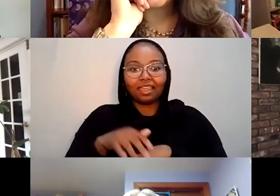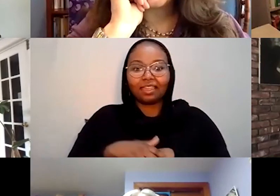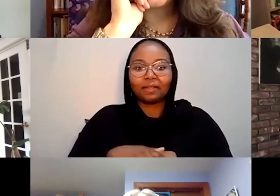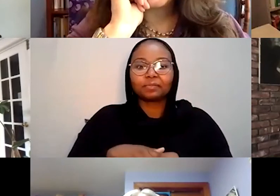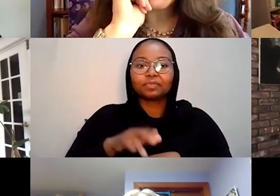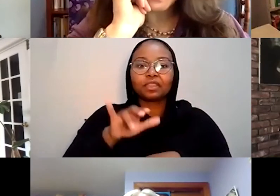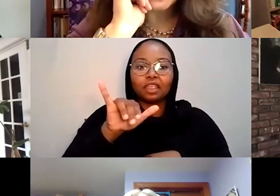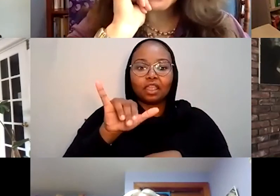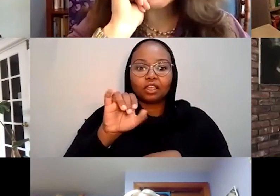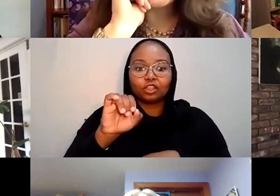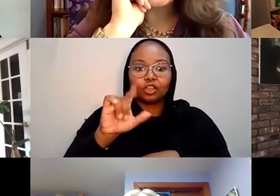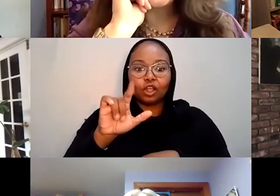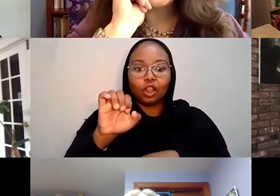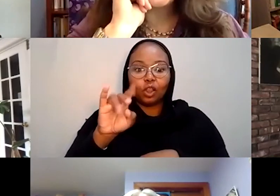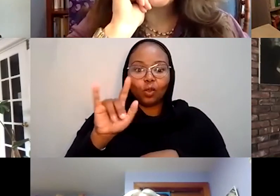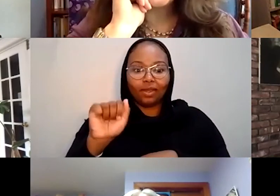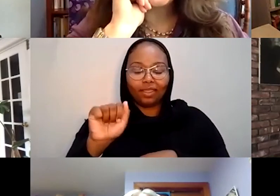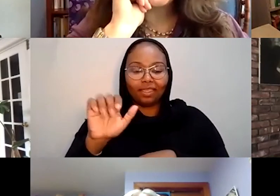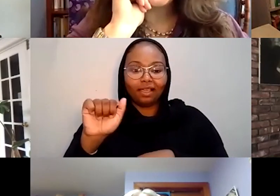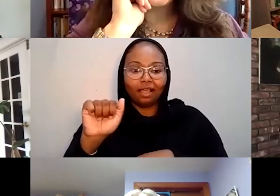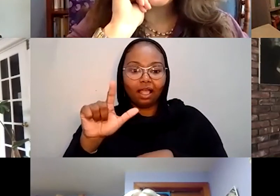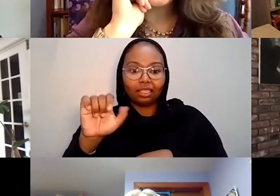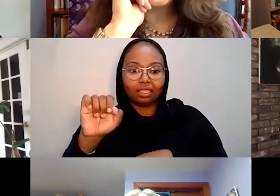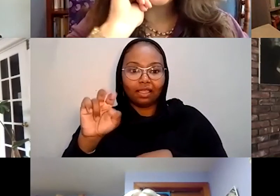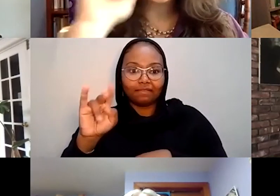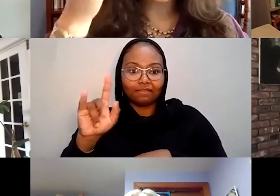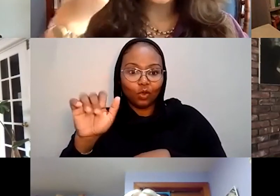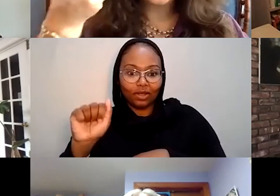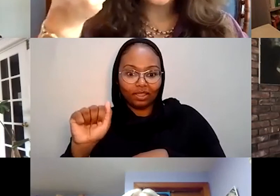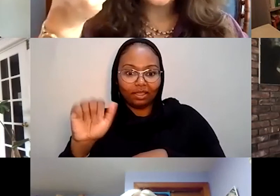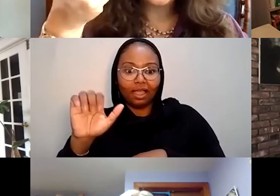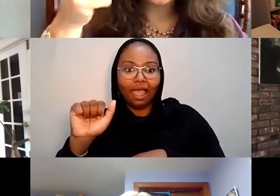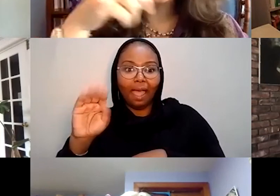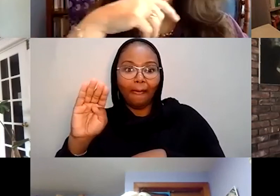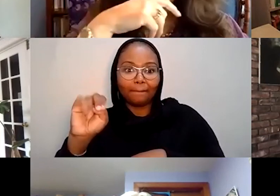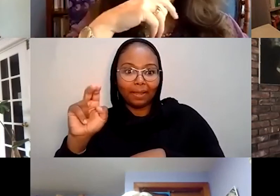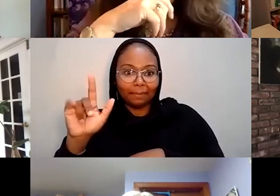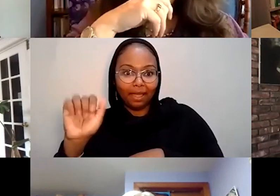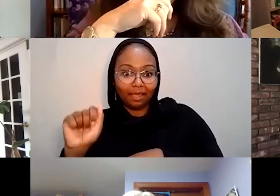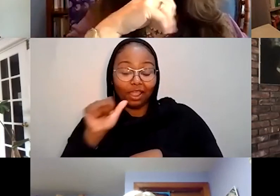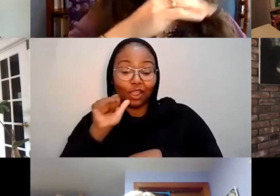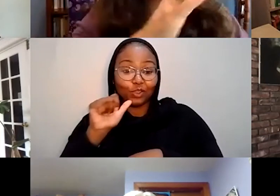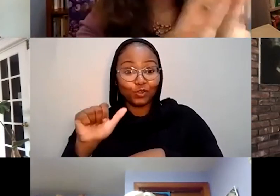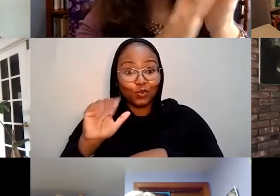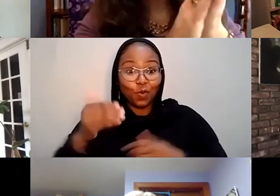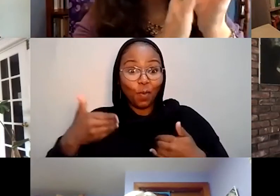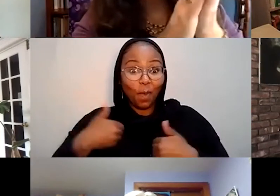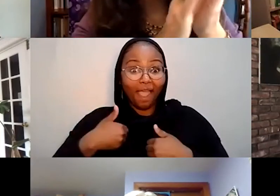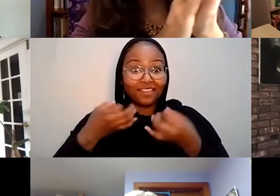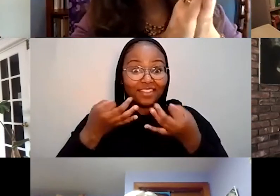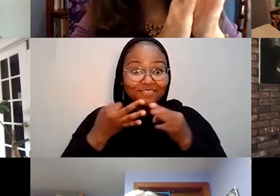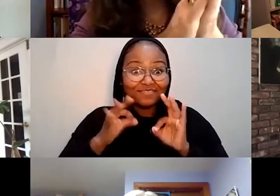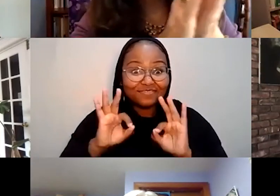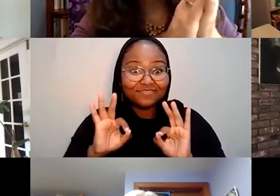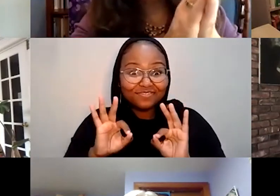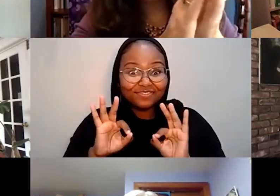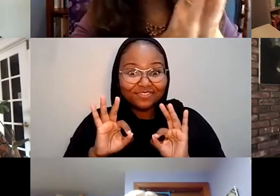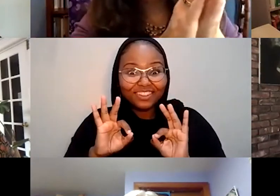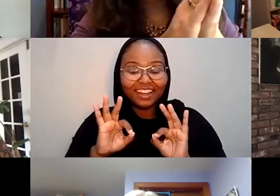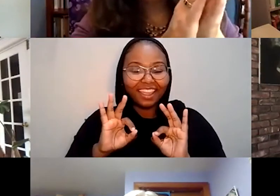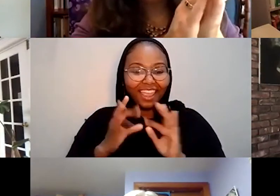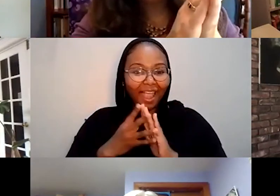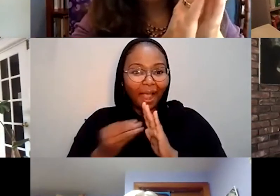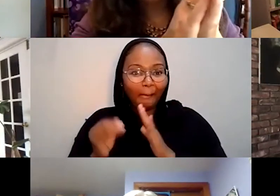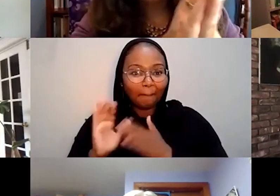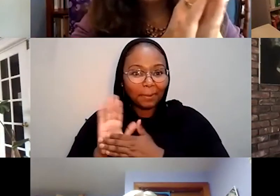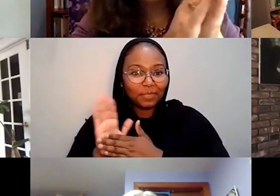won a free complimentary screening of the film along with a gift card for Woo-hoo! Movie snacks